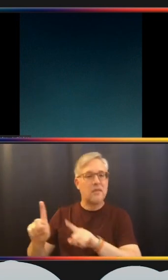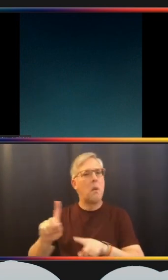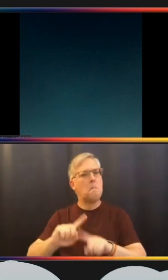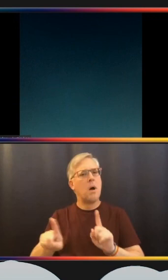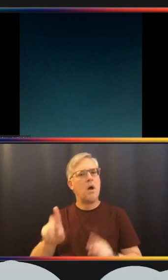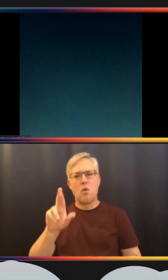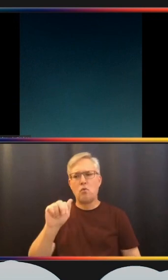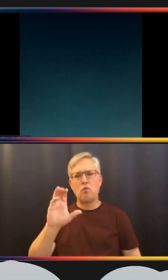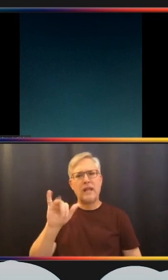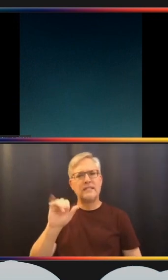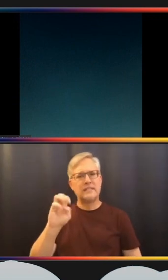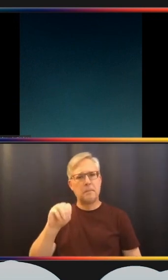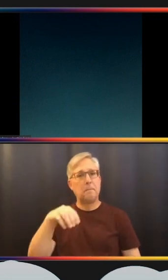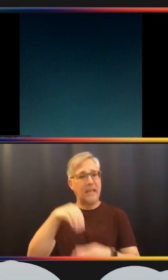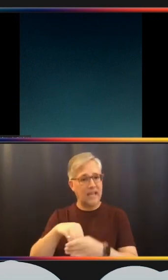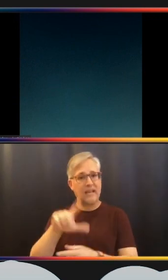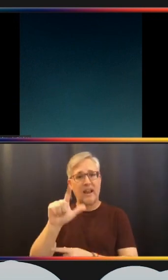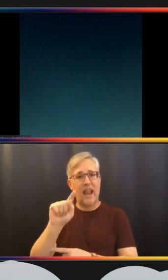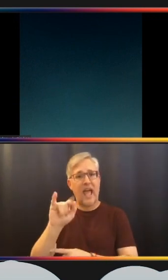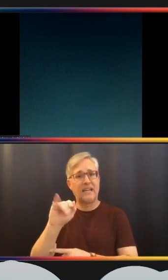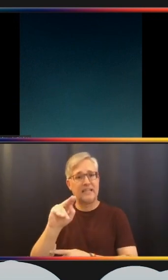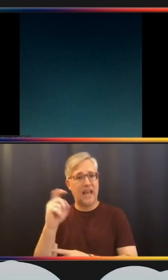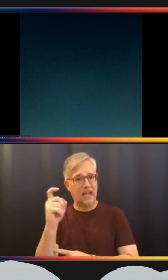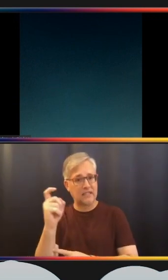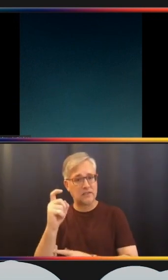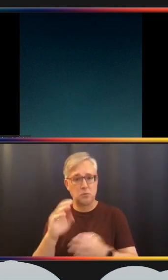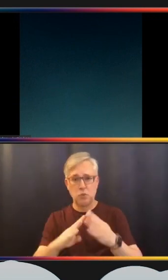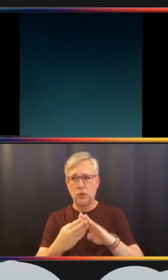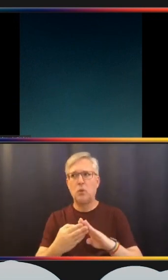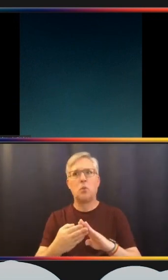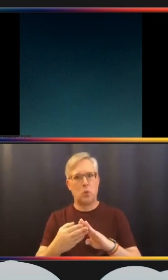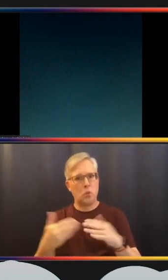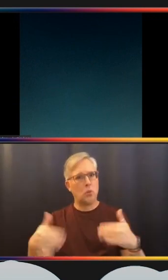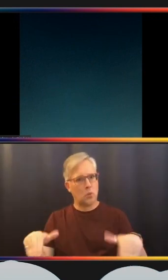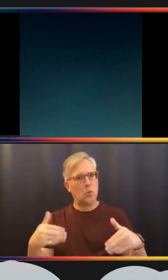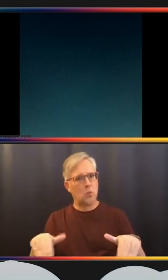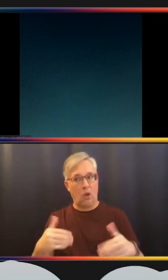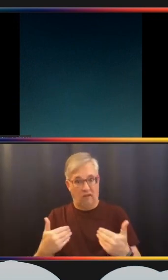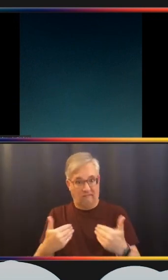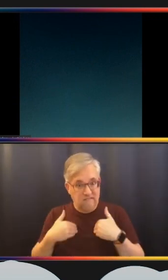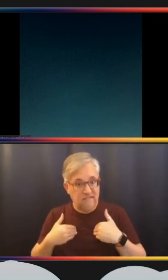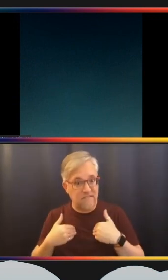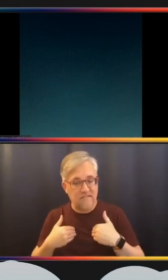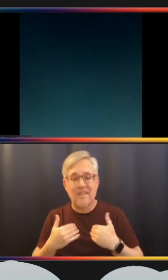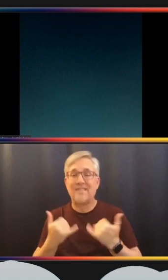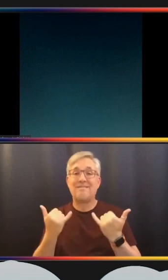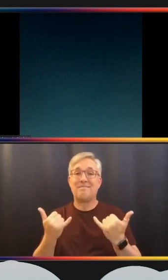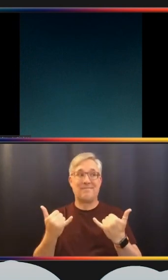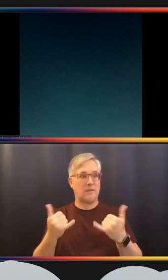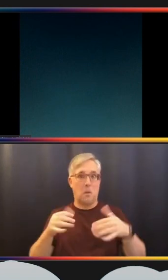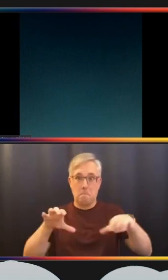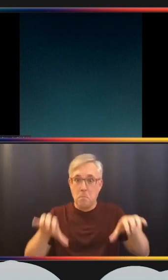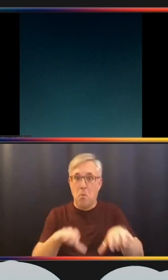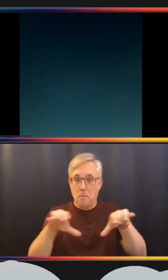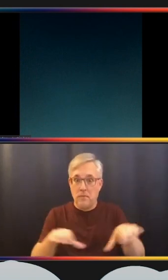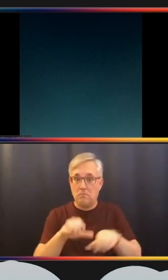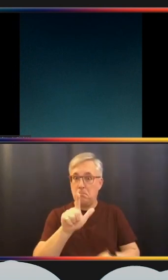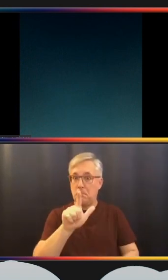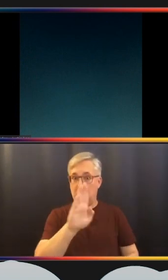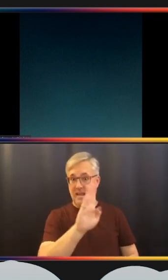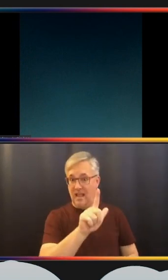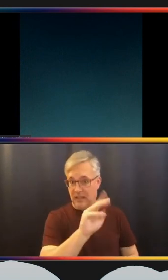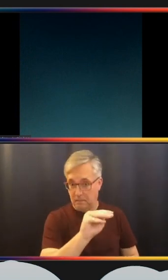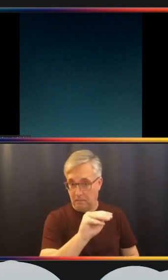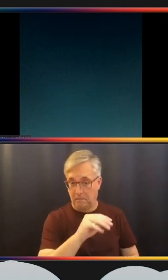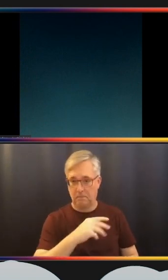community would be really, really interesting because it's so prevalent. And maybe it's just because this movement's happening right now, and so I'm seeing a lot more